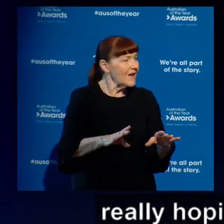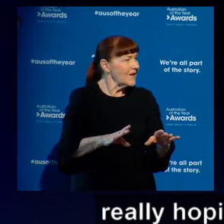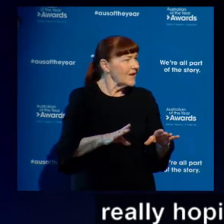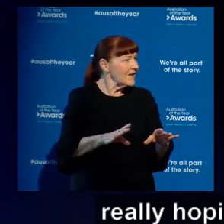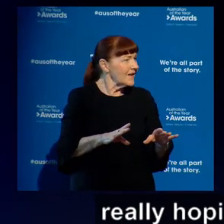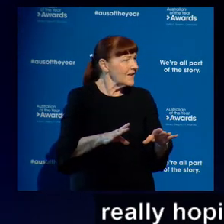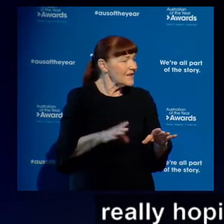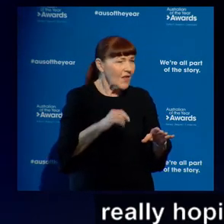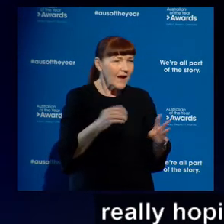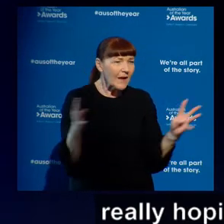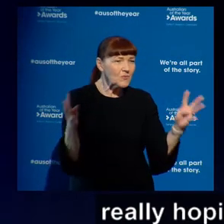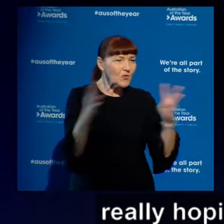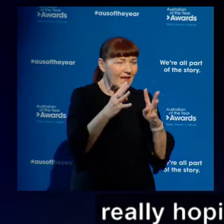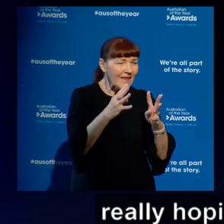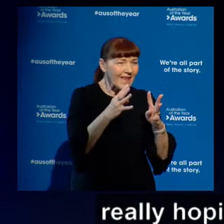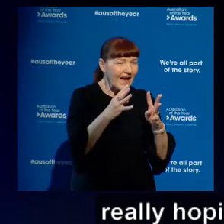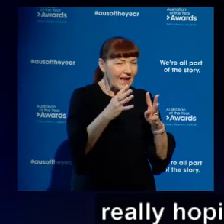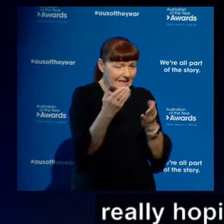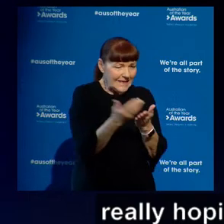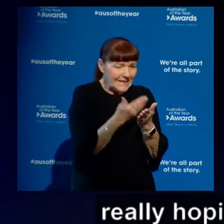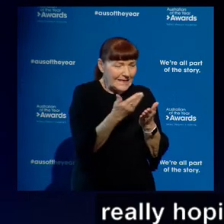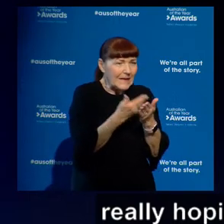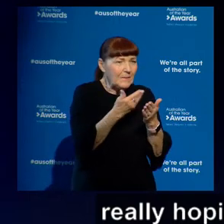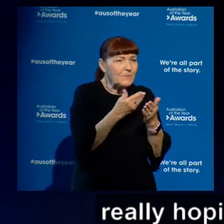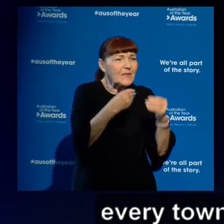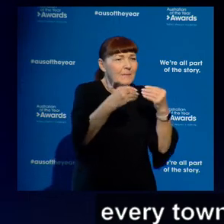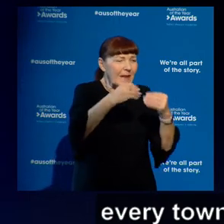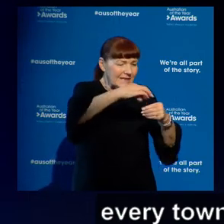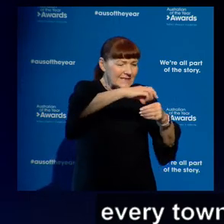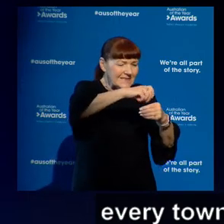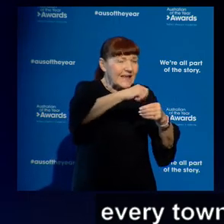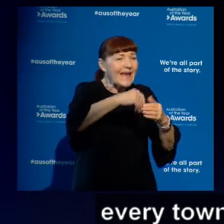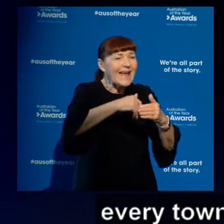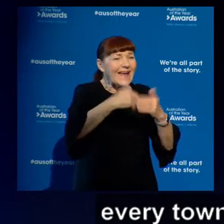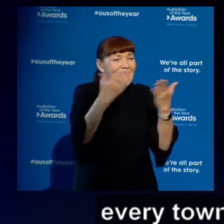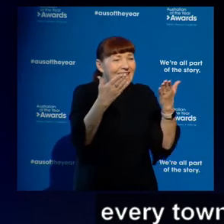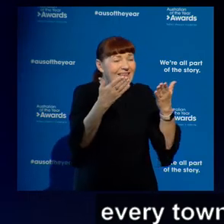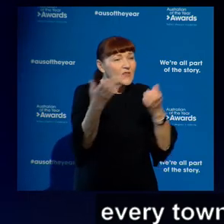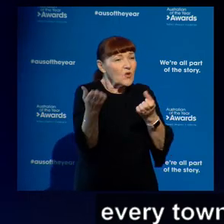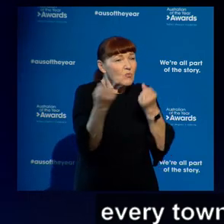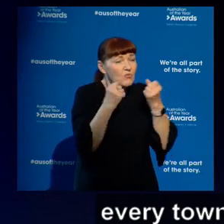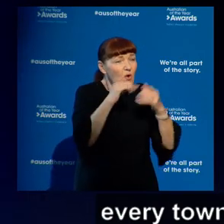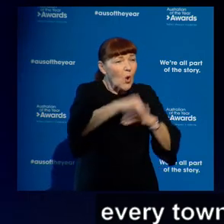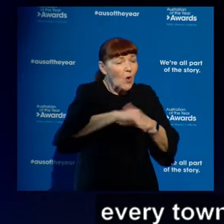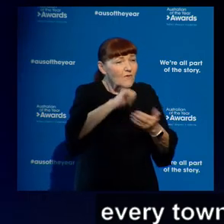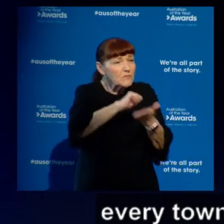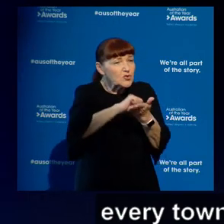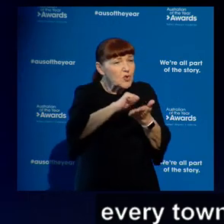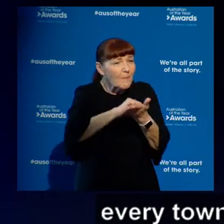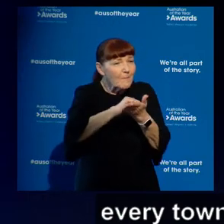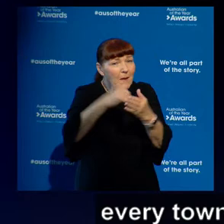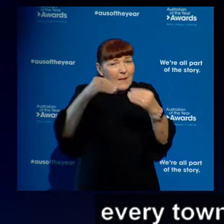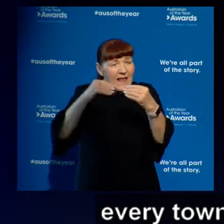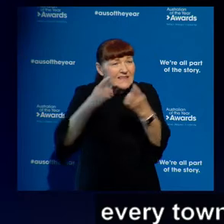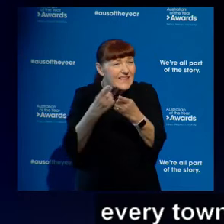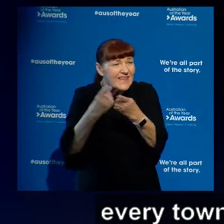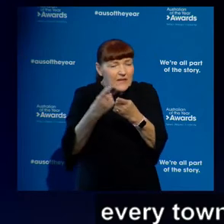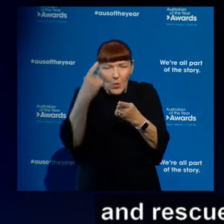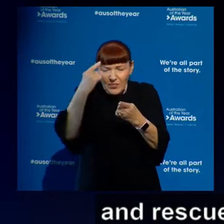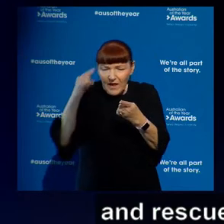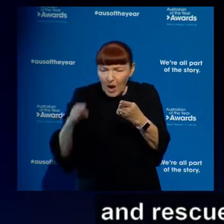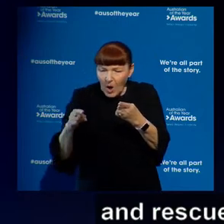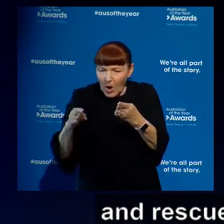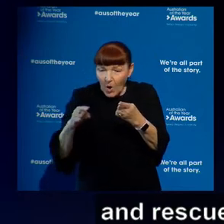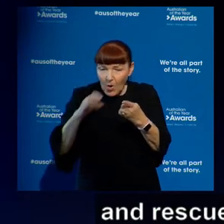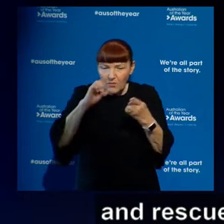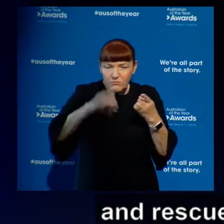like-minded people together and rescue this plastic. But it's not just plastic, it's any single product that you bring home from the supermarket, to think this product